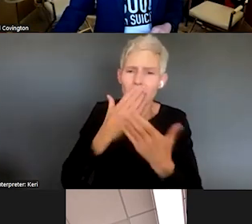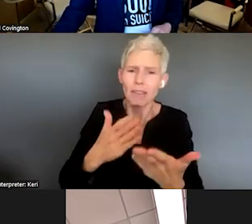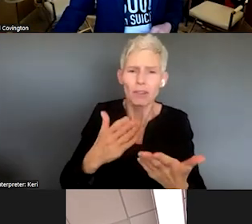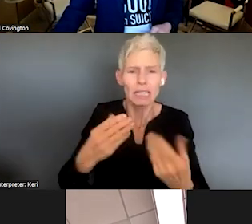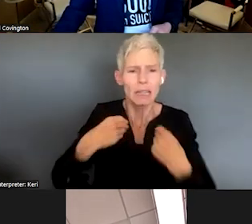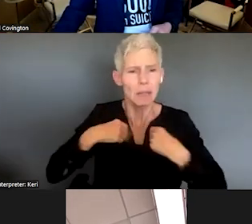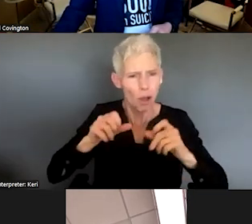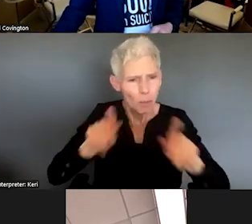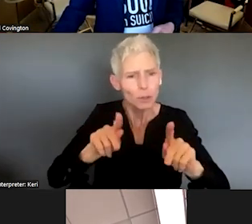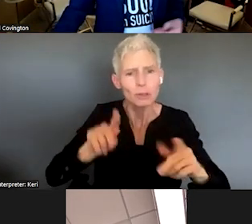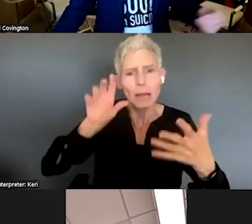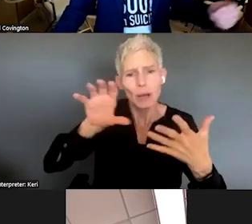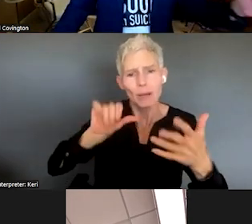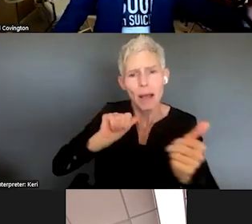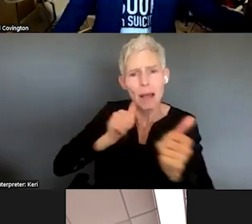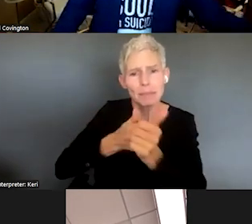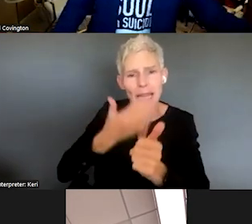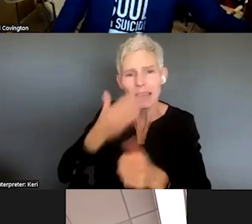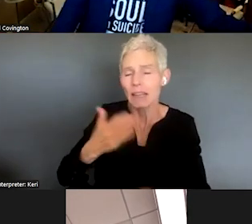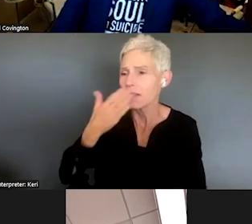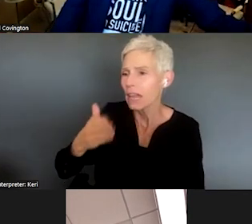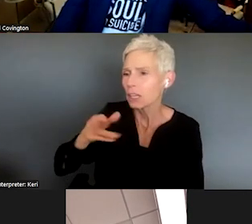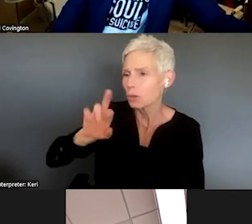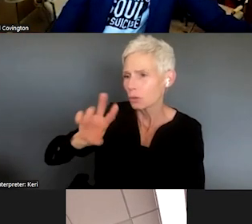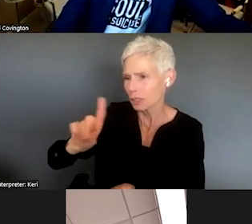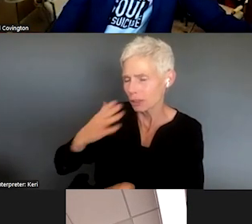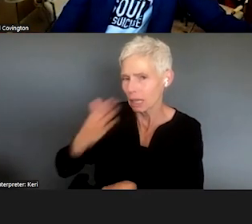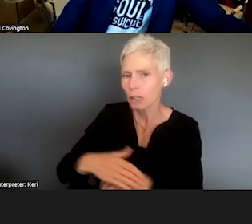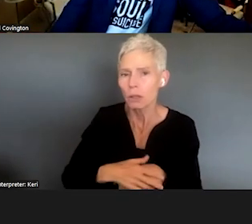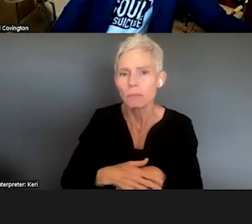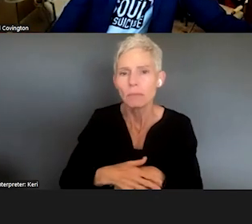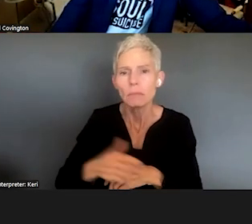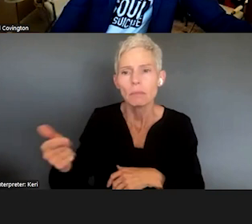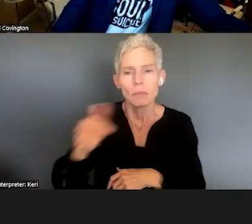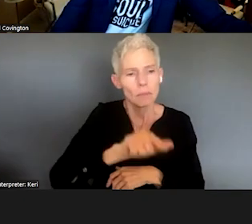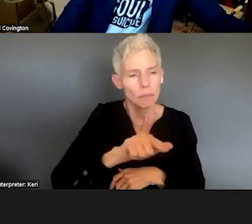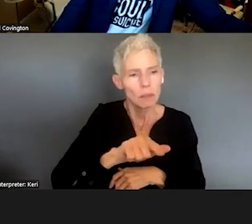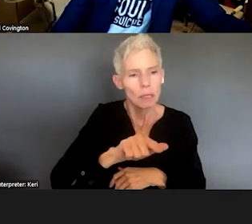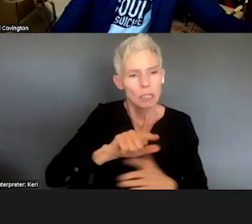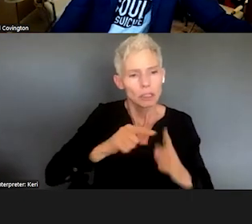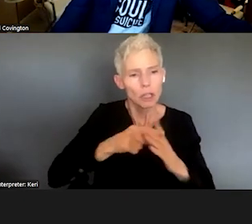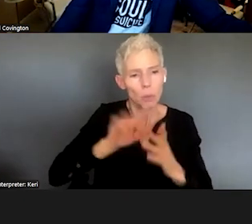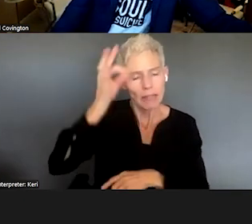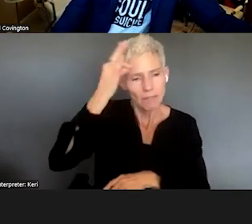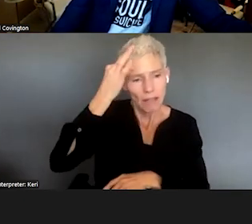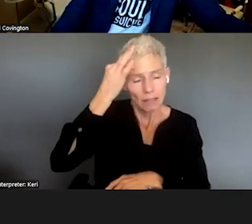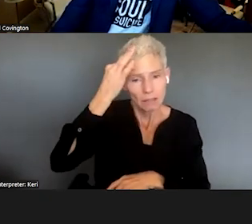to give the update, David. Thanks so much, Richard. Now let's go to, we start with the feds. Let's go to the states. Christy Malik is